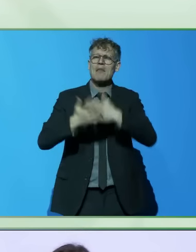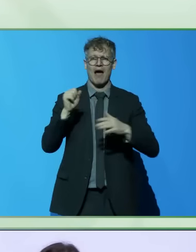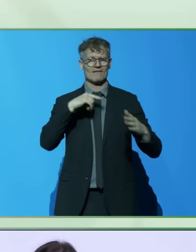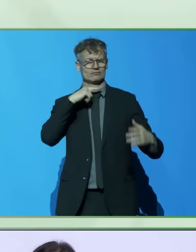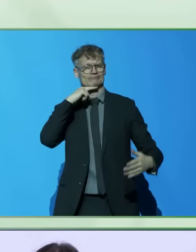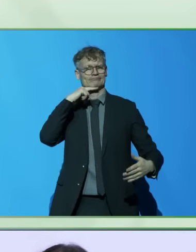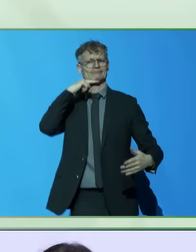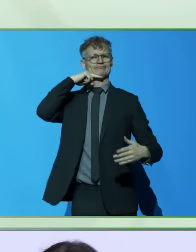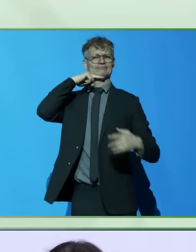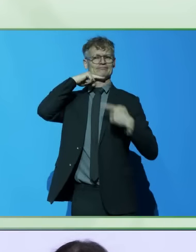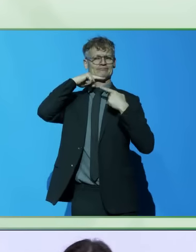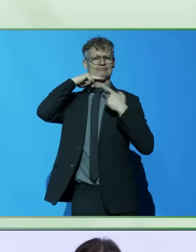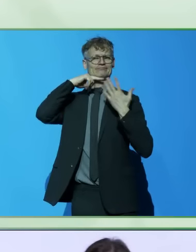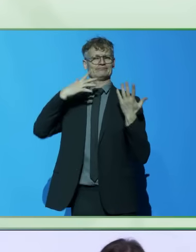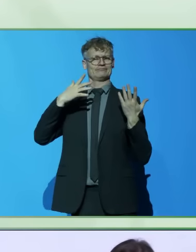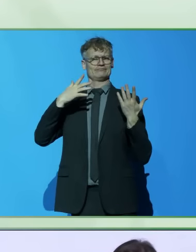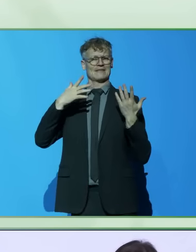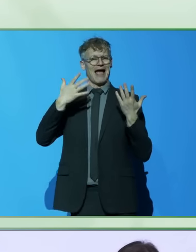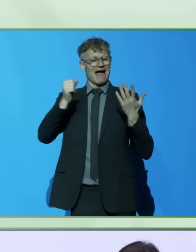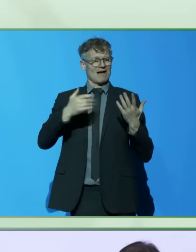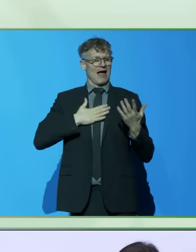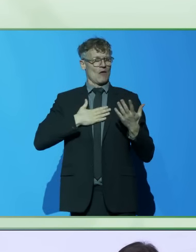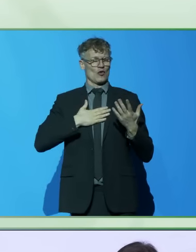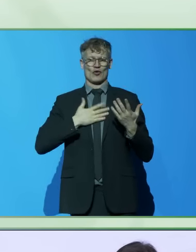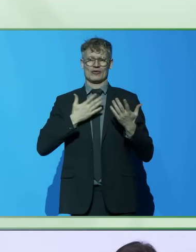exist and the opportunity for greater innovation.